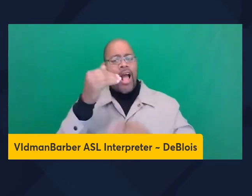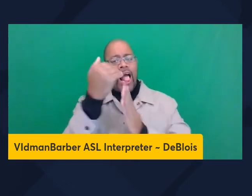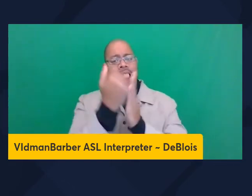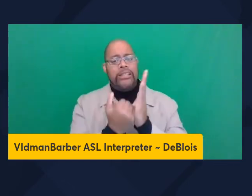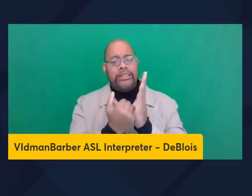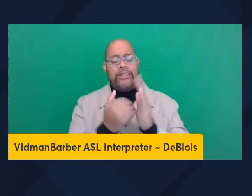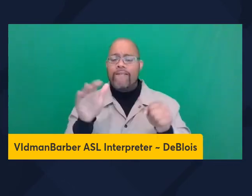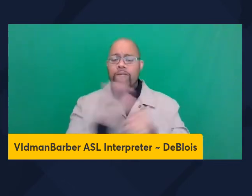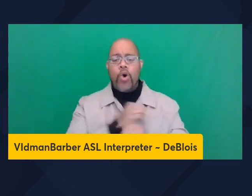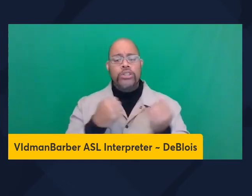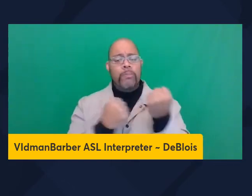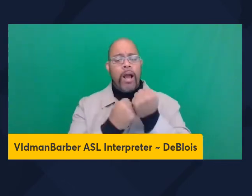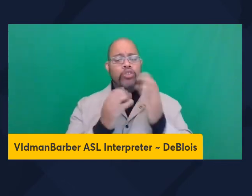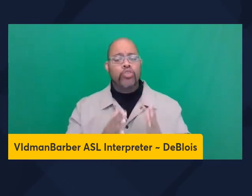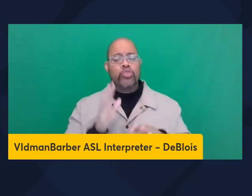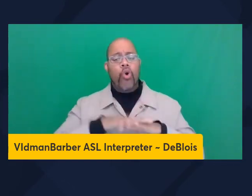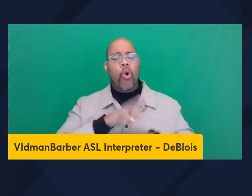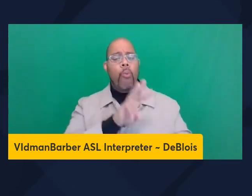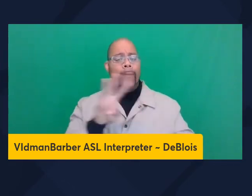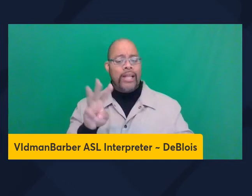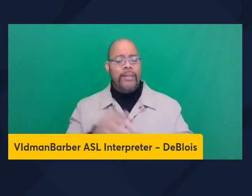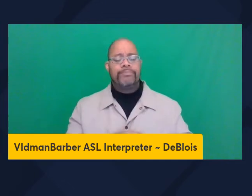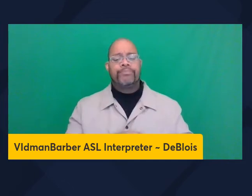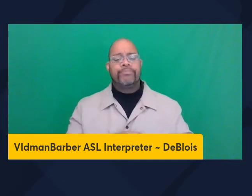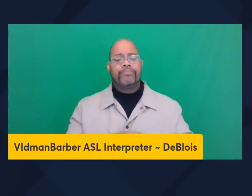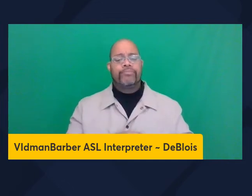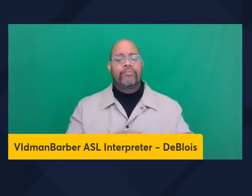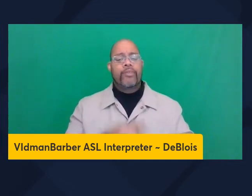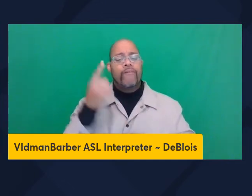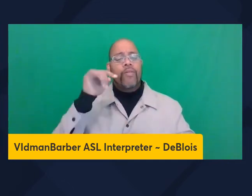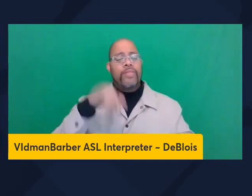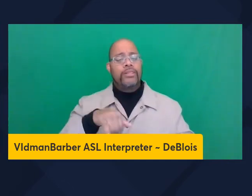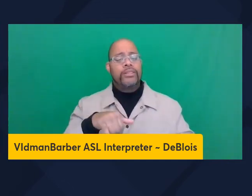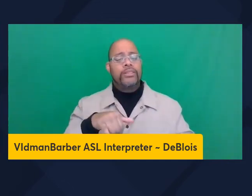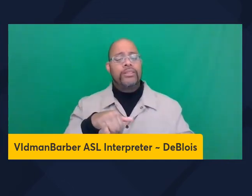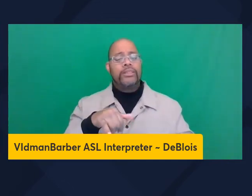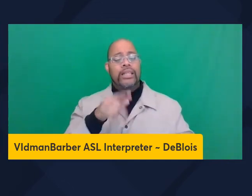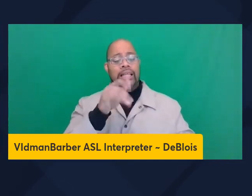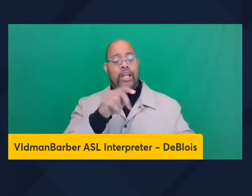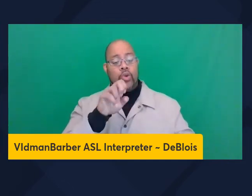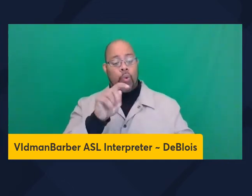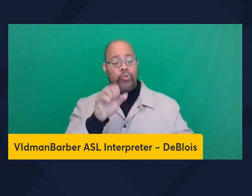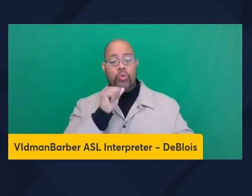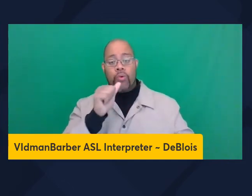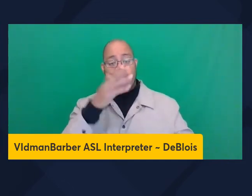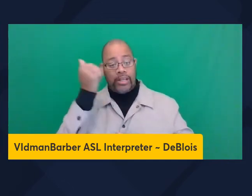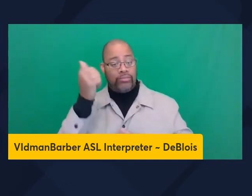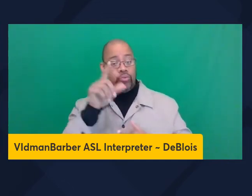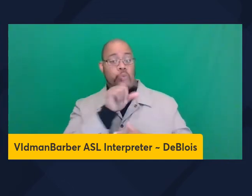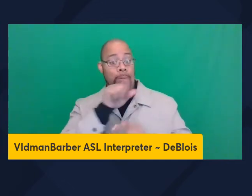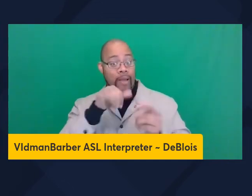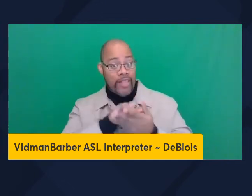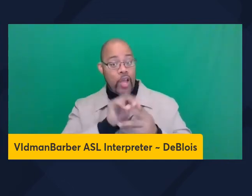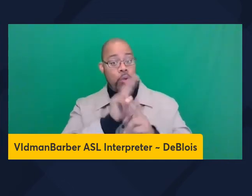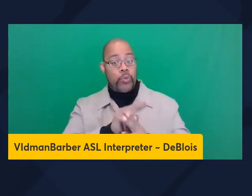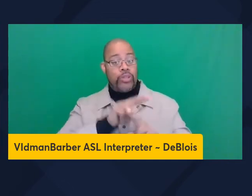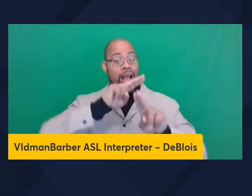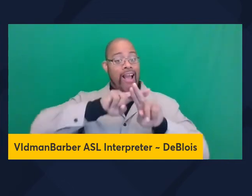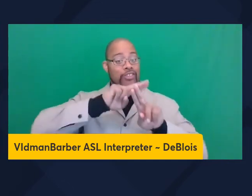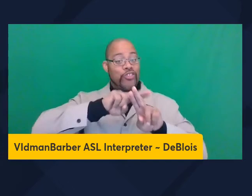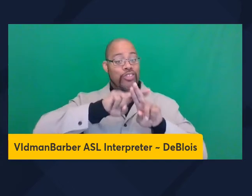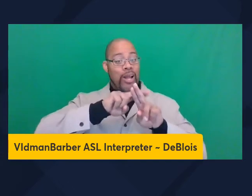full sponsors on our website. For this keynote today, don't forget to tweet about it using the